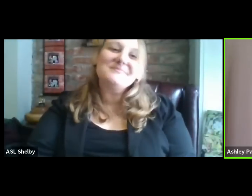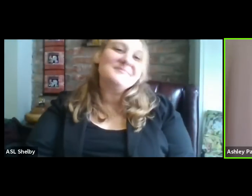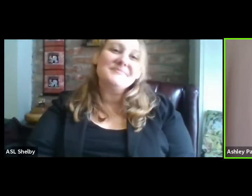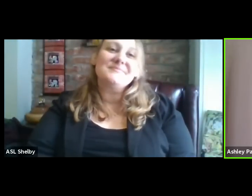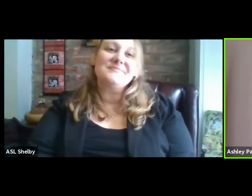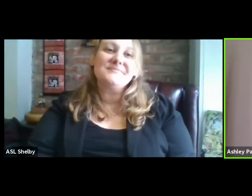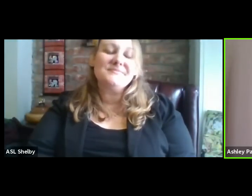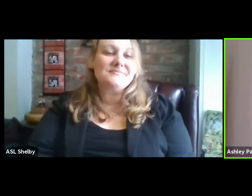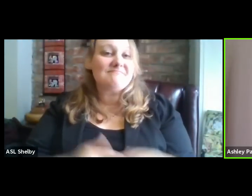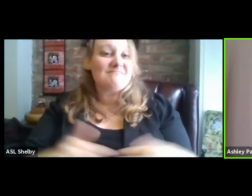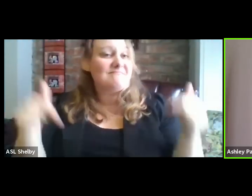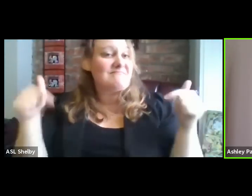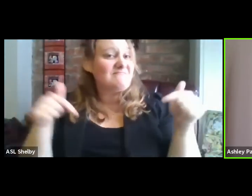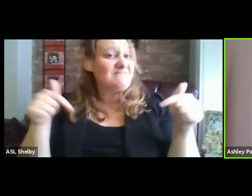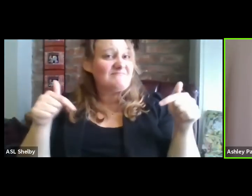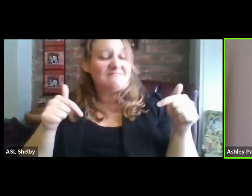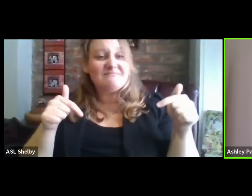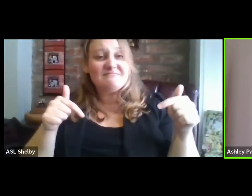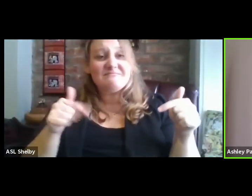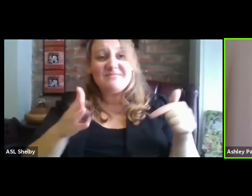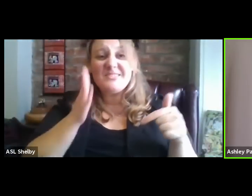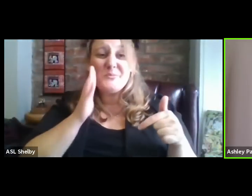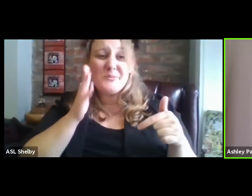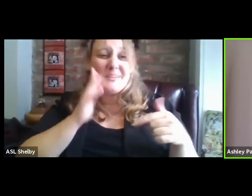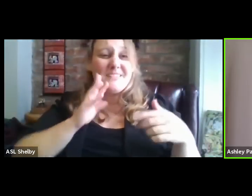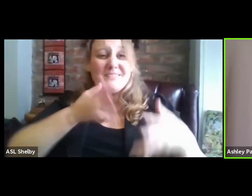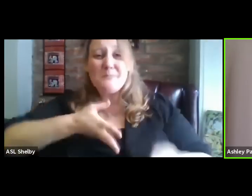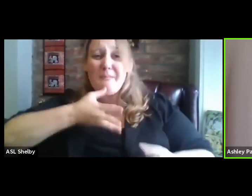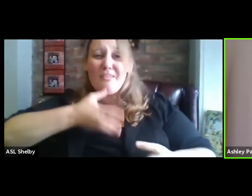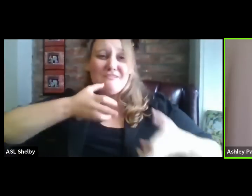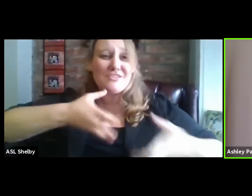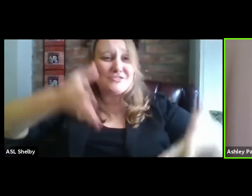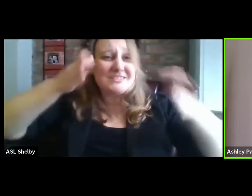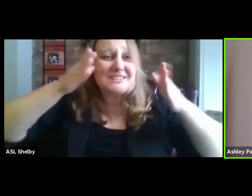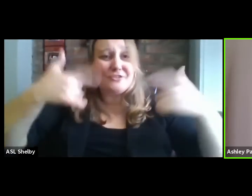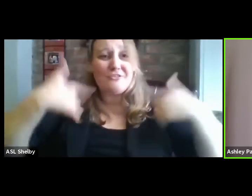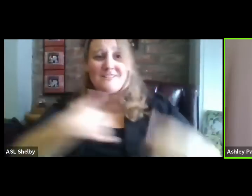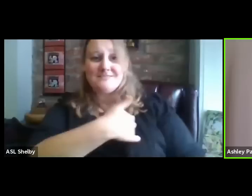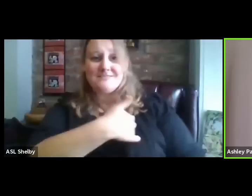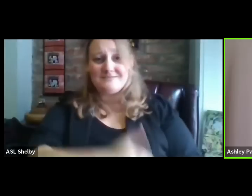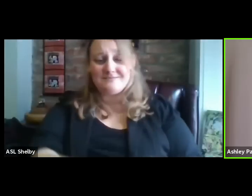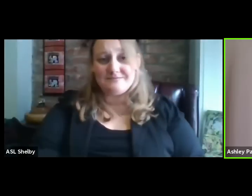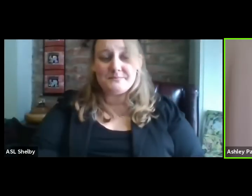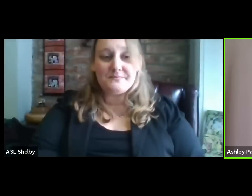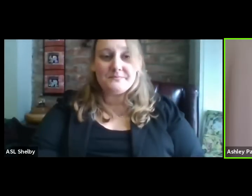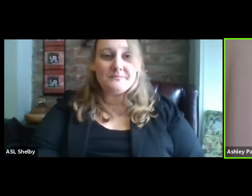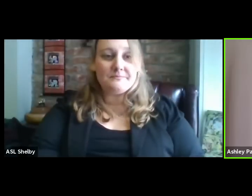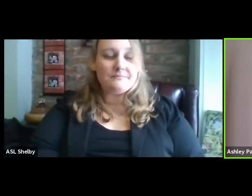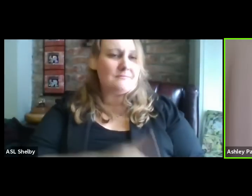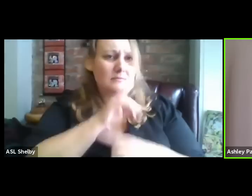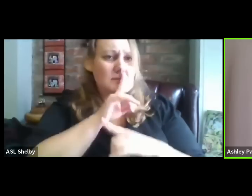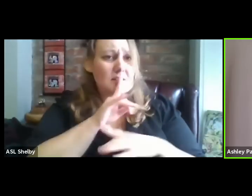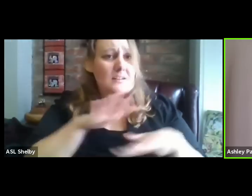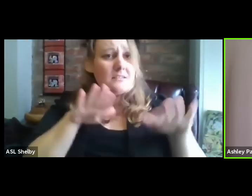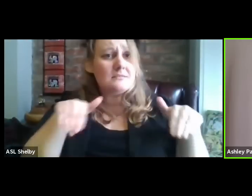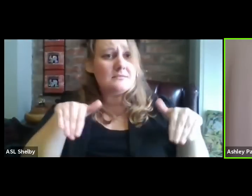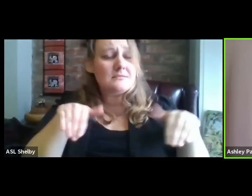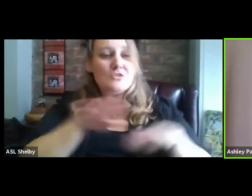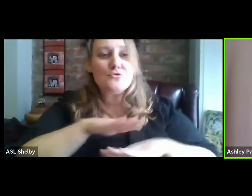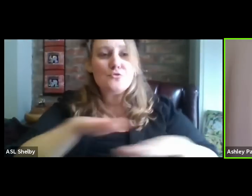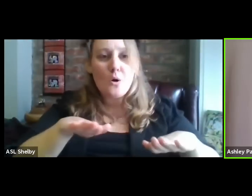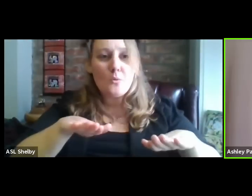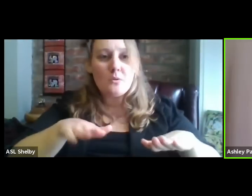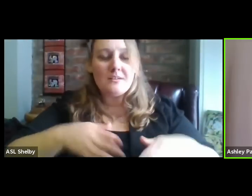We're about to make these motherfuckers hear us. Don't get silent. Get fucking